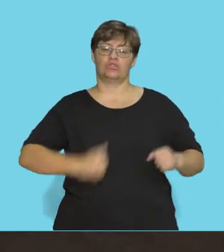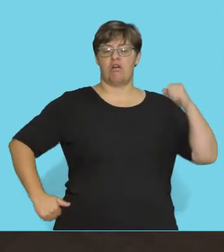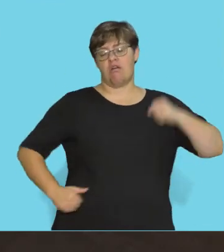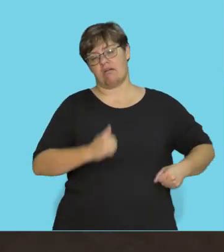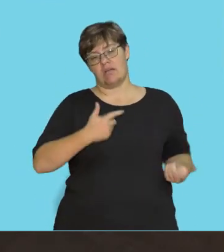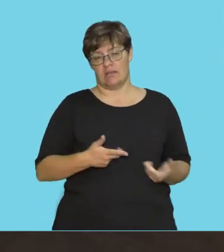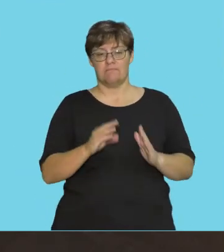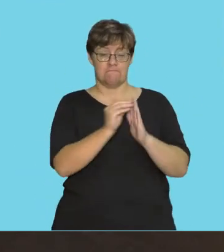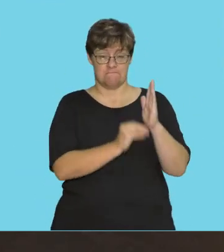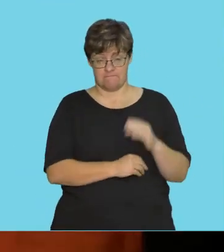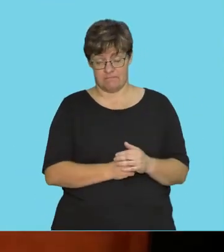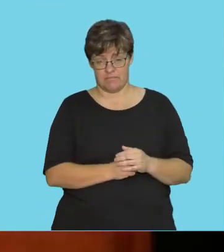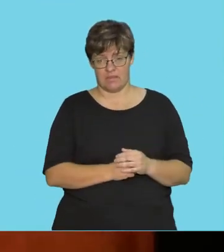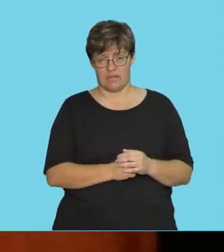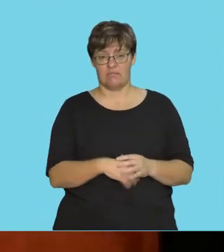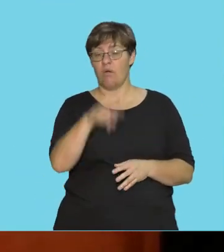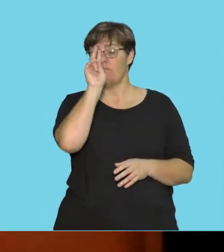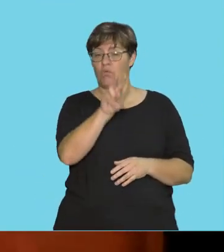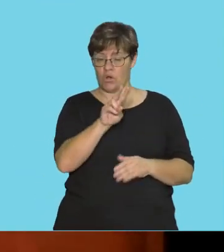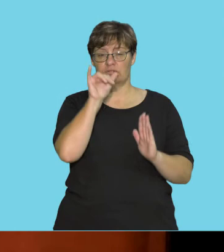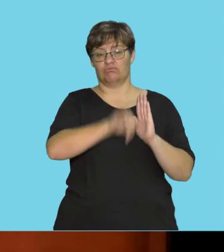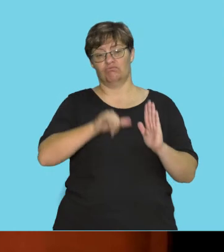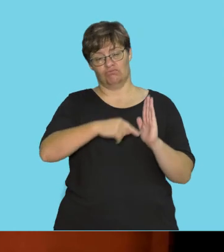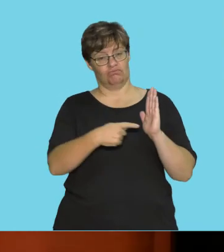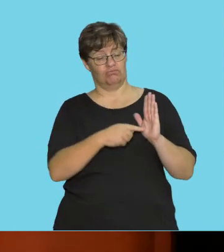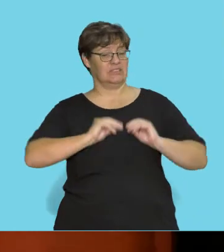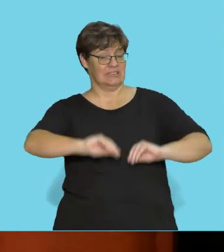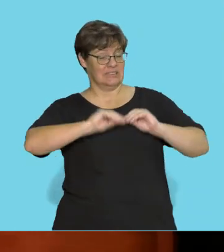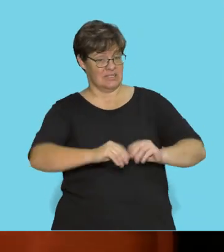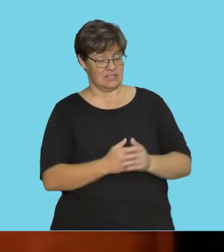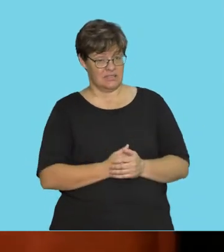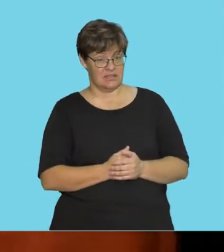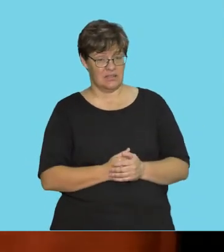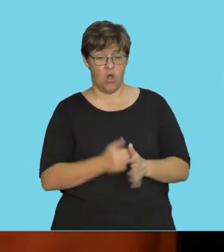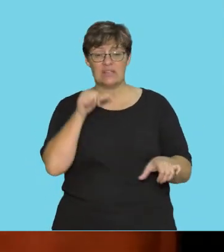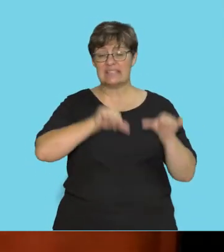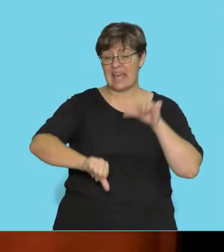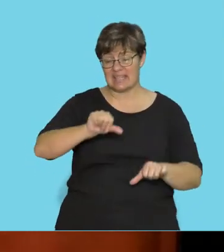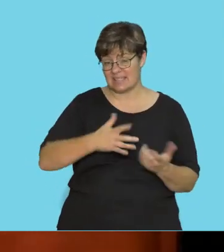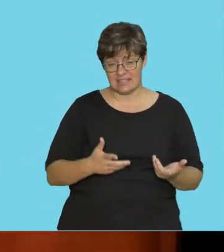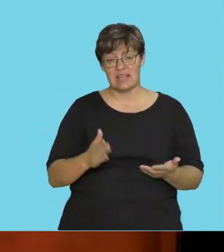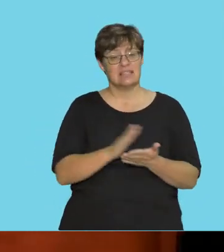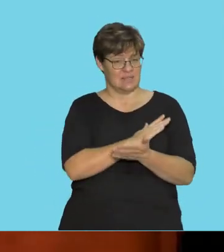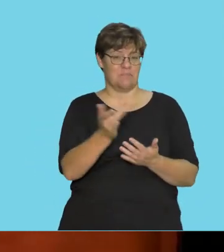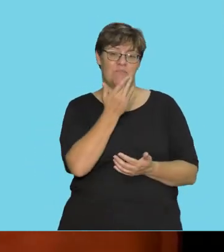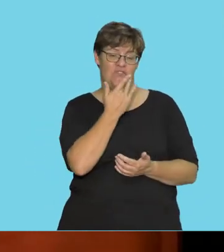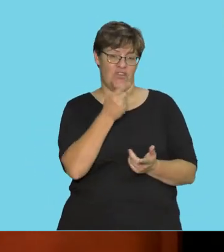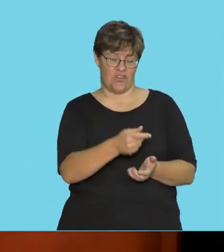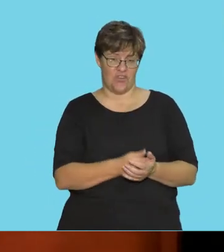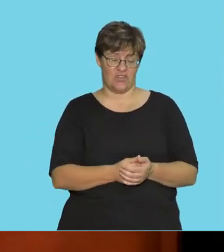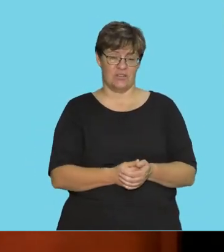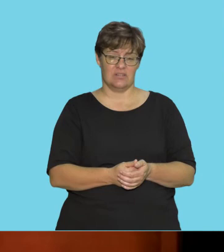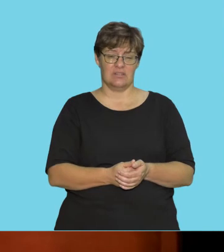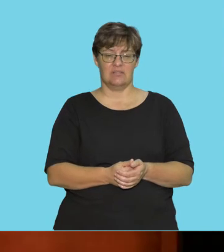for a jog. Put your notes there. Watch tutorials, watch YouTube videos on science. Some of us prefer